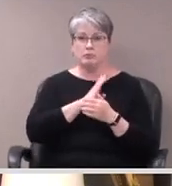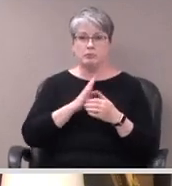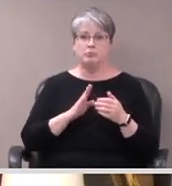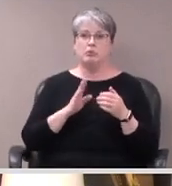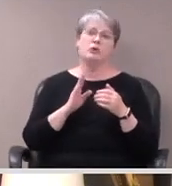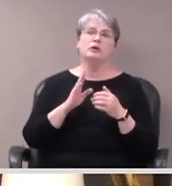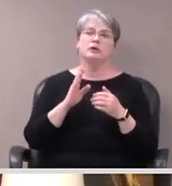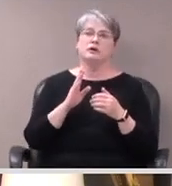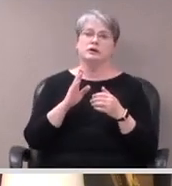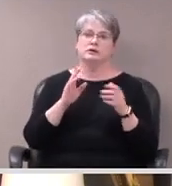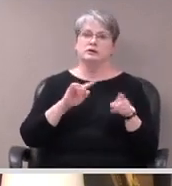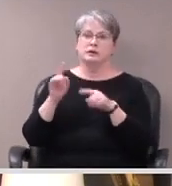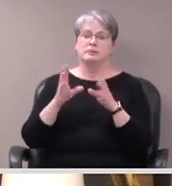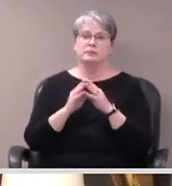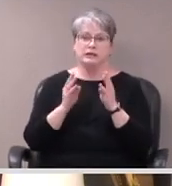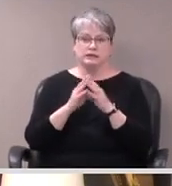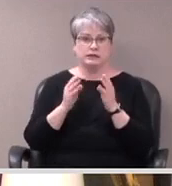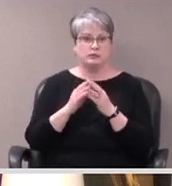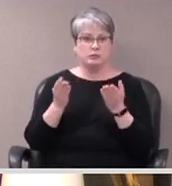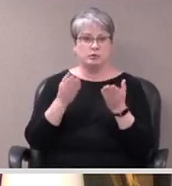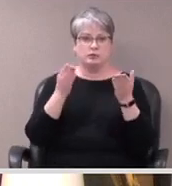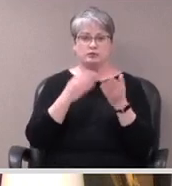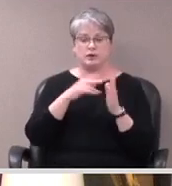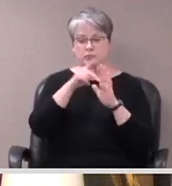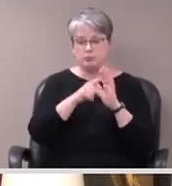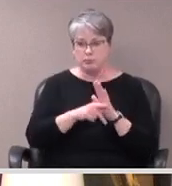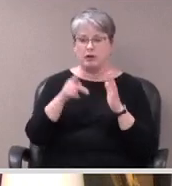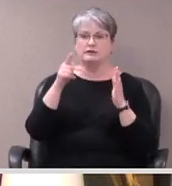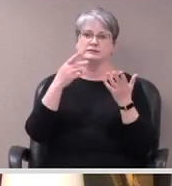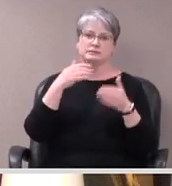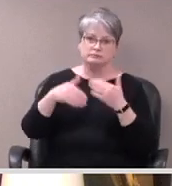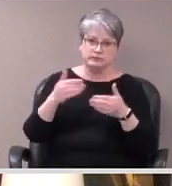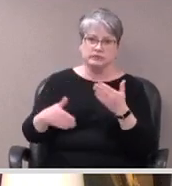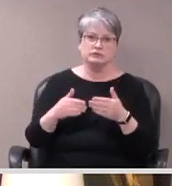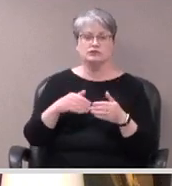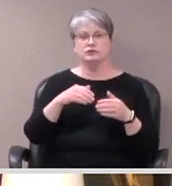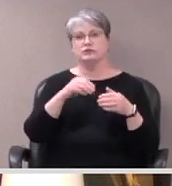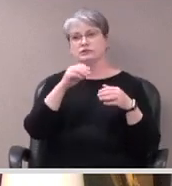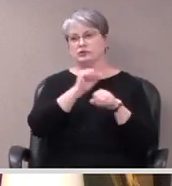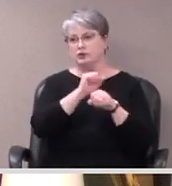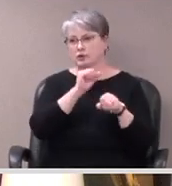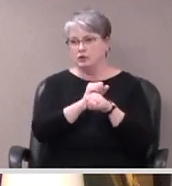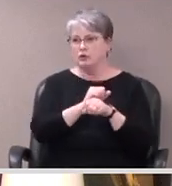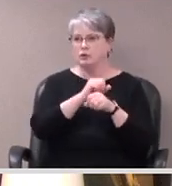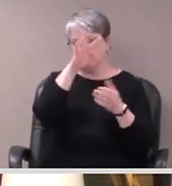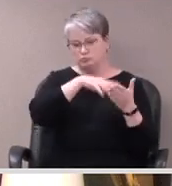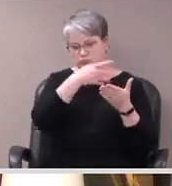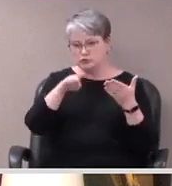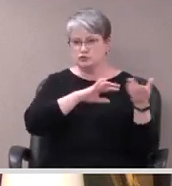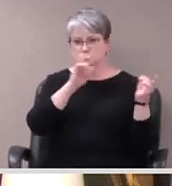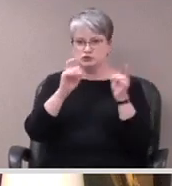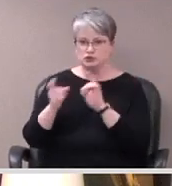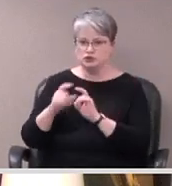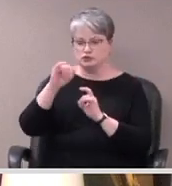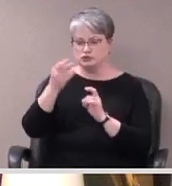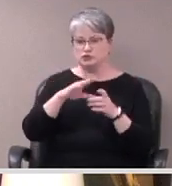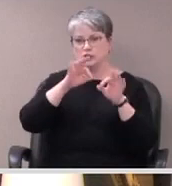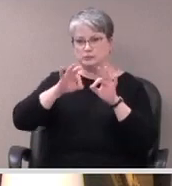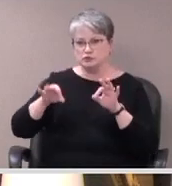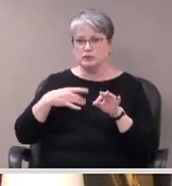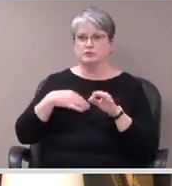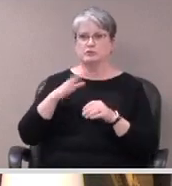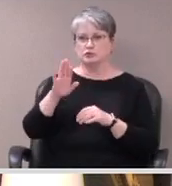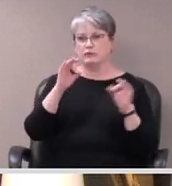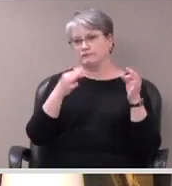work session to provide the board with policies, procedures, org chart changes, job descriptions for your feedback. And after that